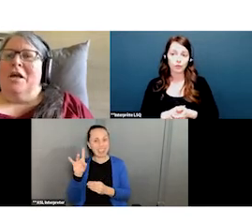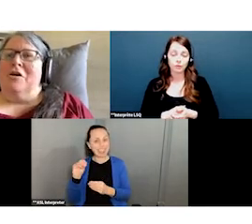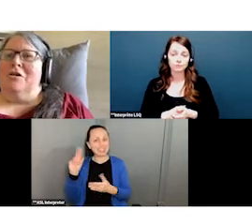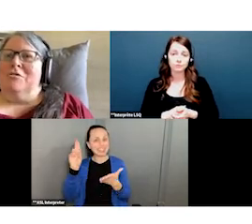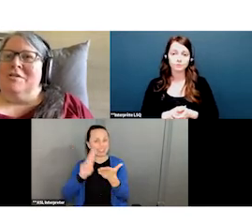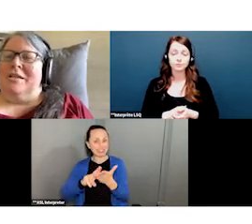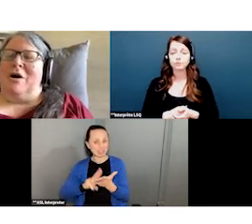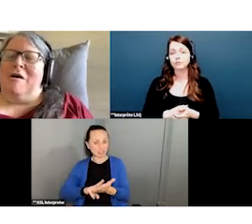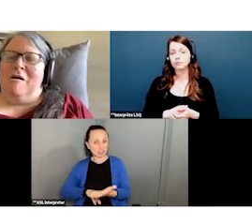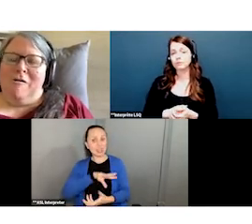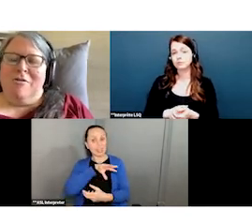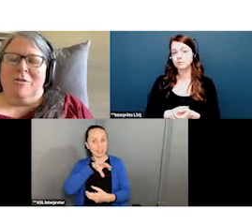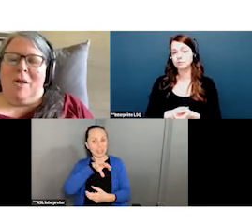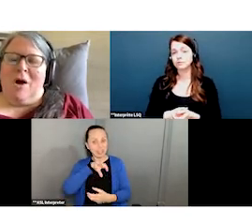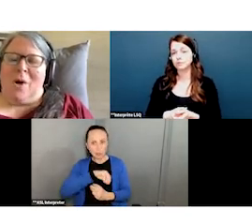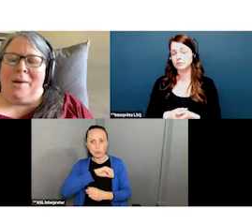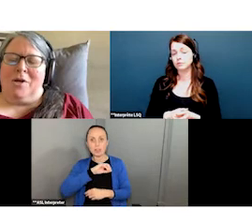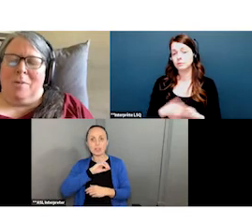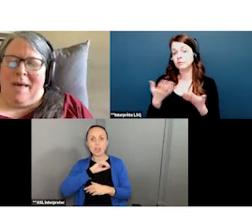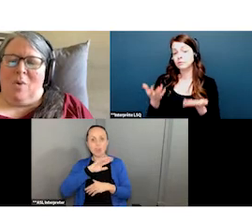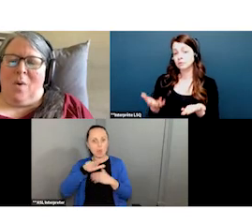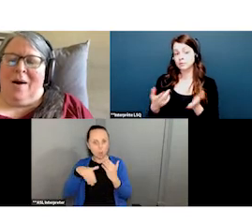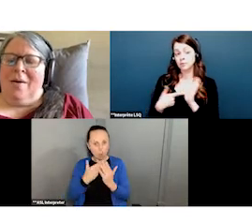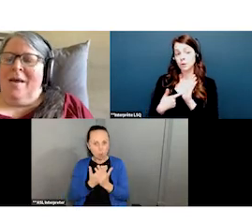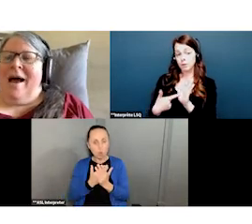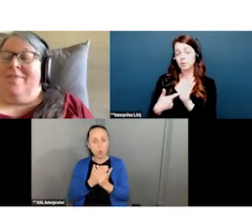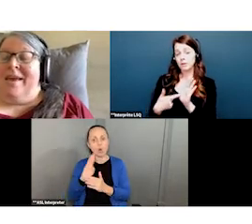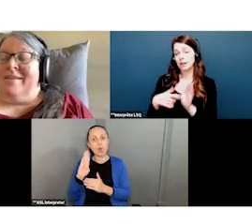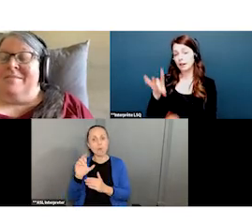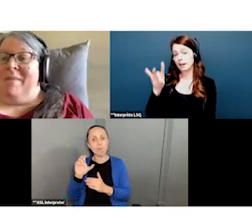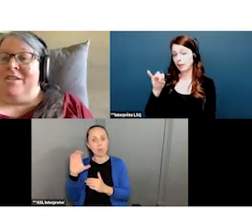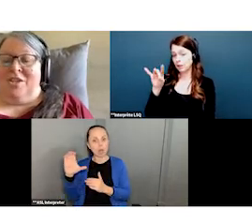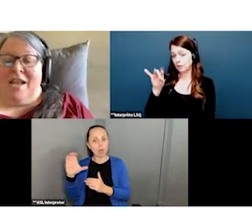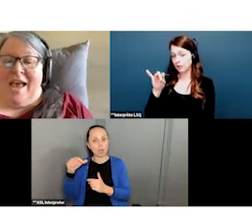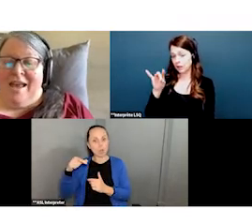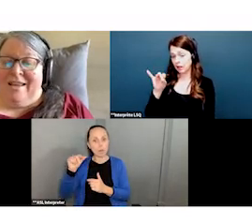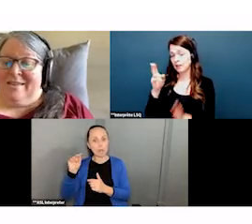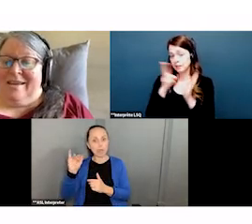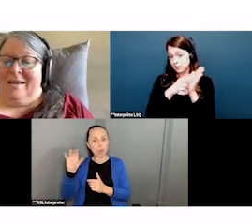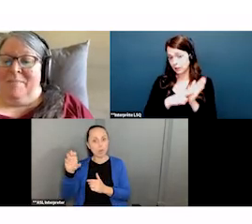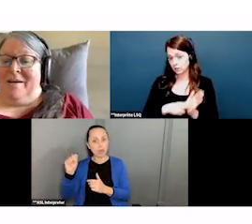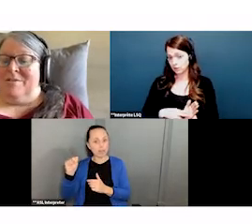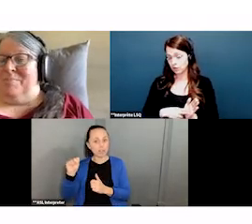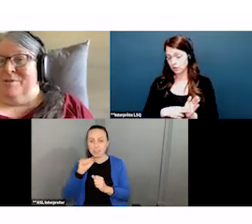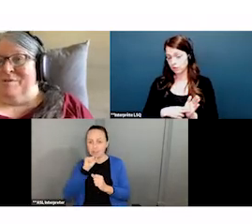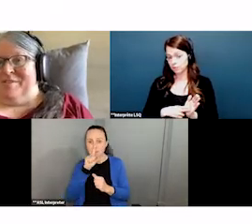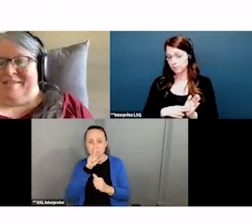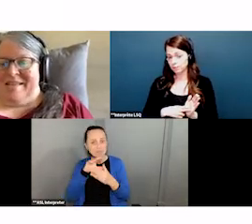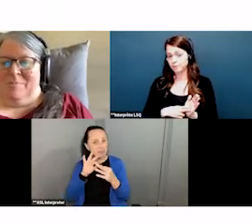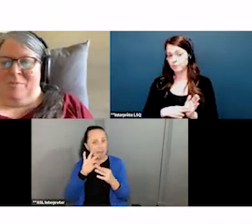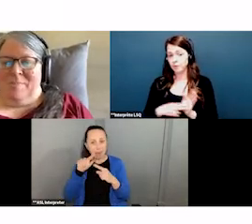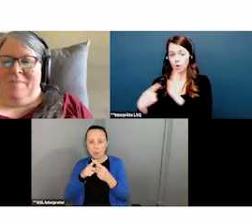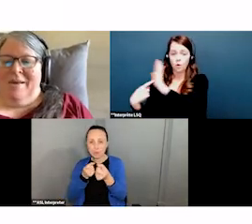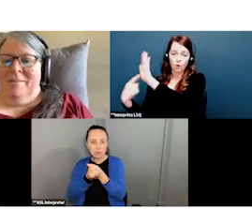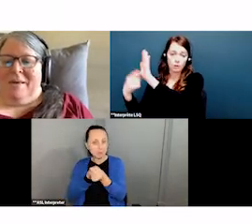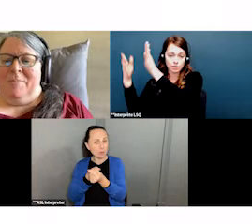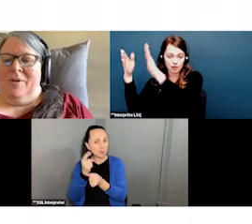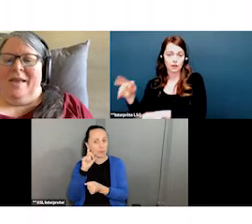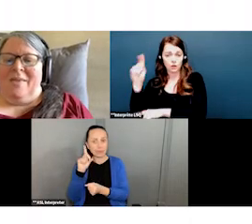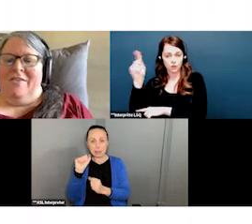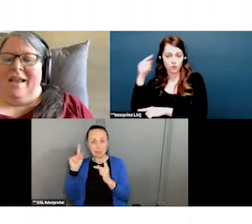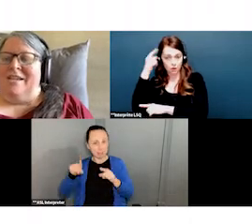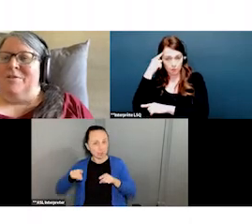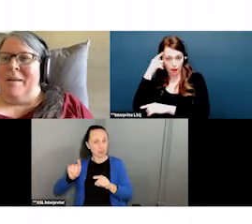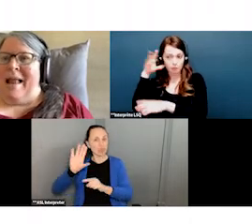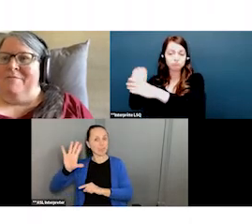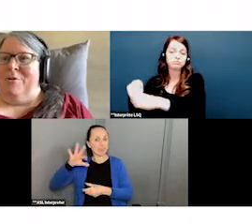signatures, including the whole of the Bloc Québécois. And they didn't mention anything about supports for disabled people